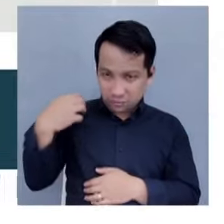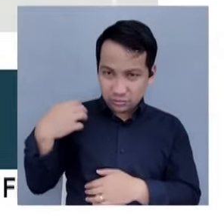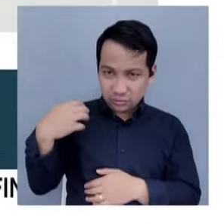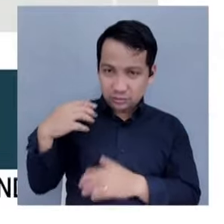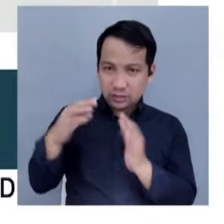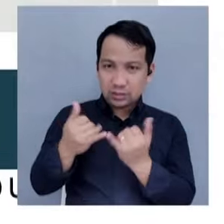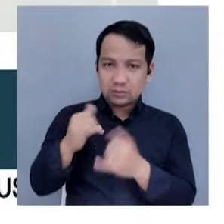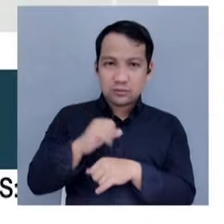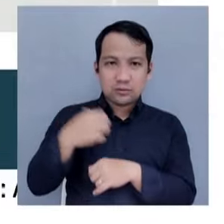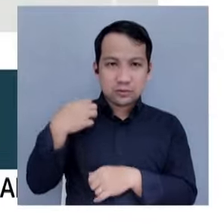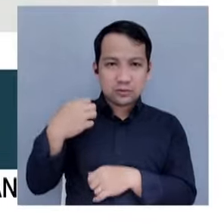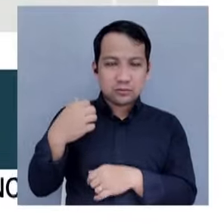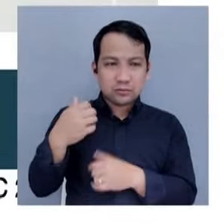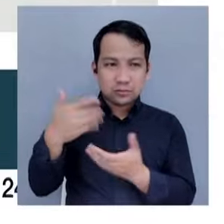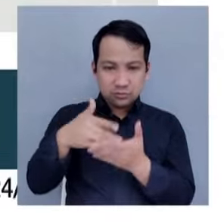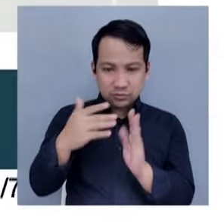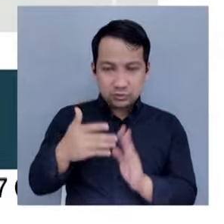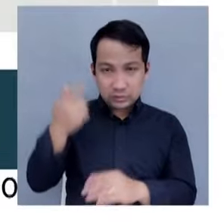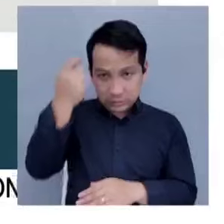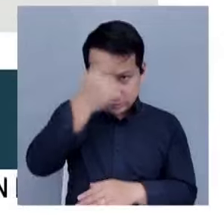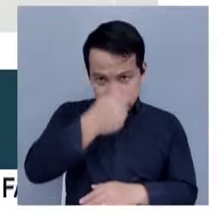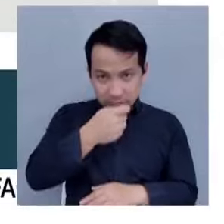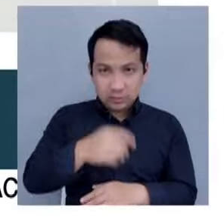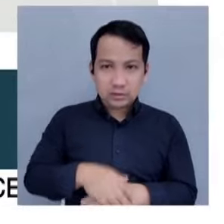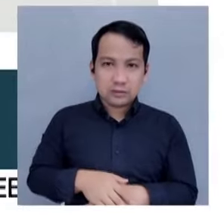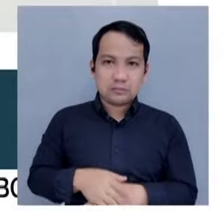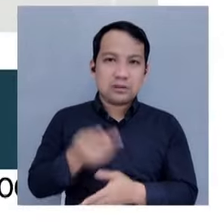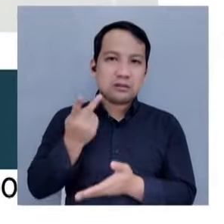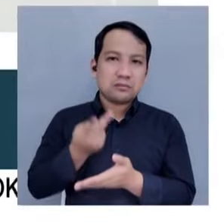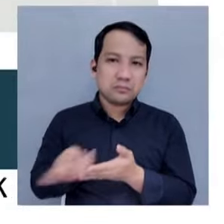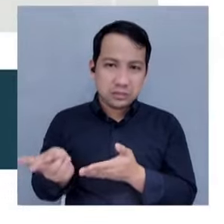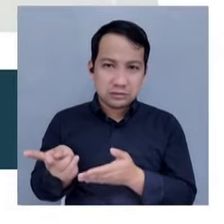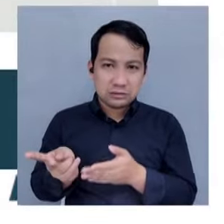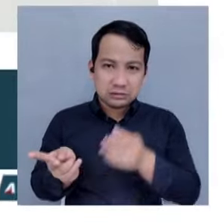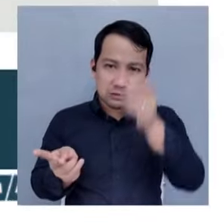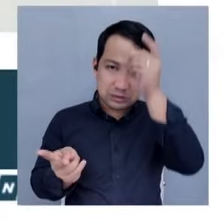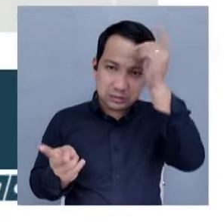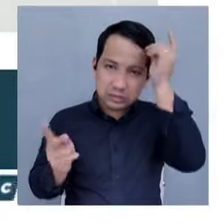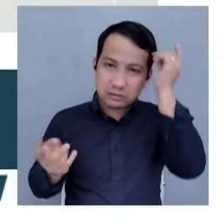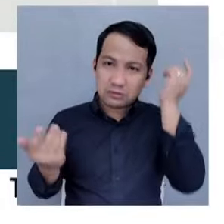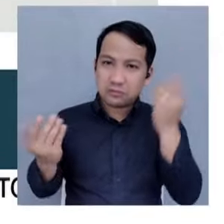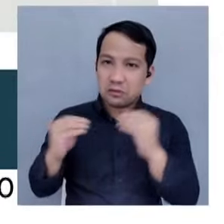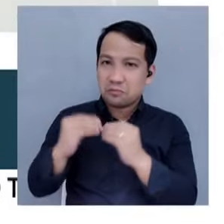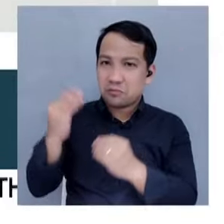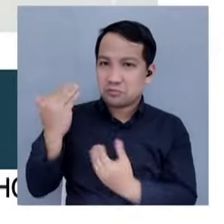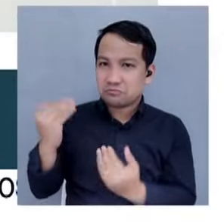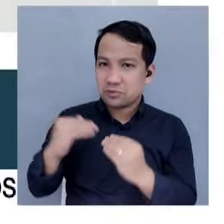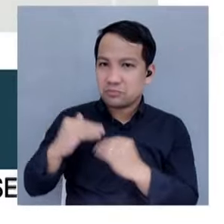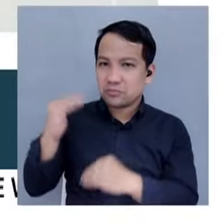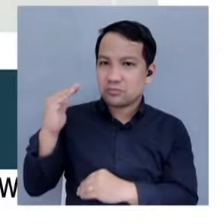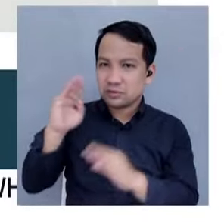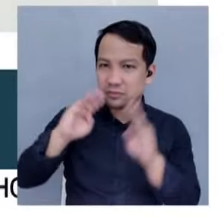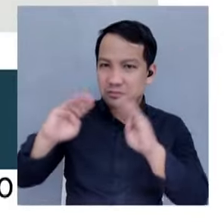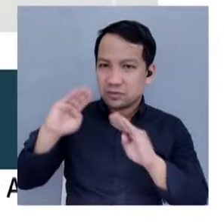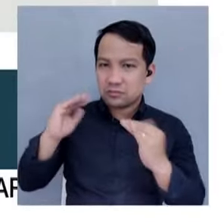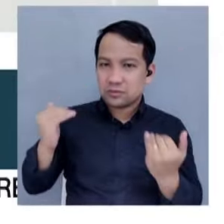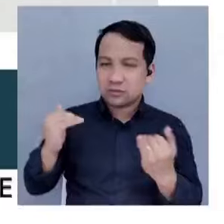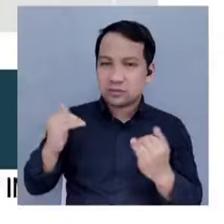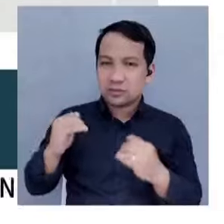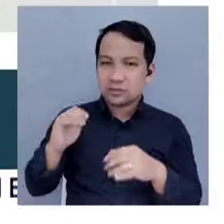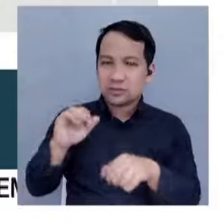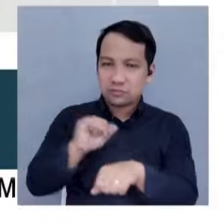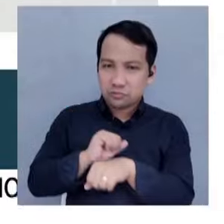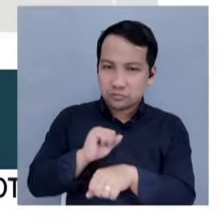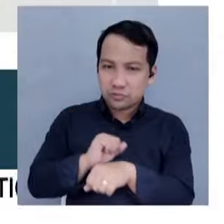students graduate. So kung lagapak yung mga mag-aaral natin dito, mas lalo talagang lalaki yung problema sa employability nila once